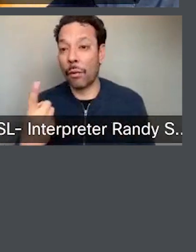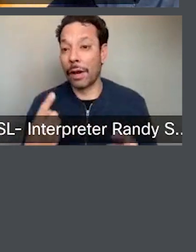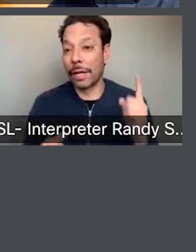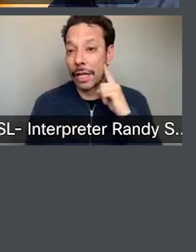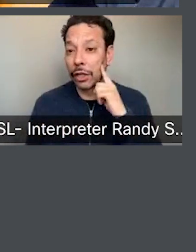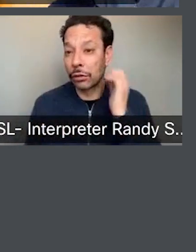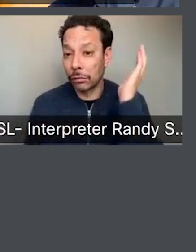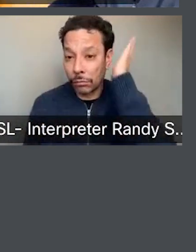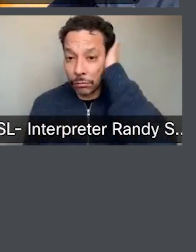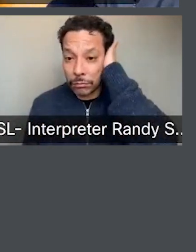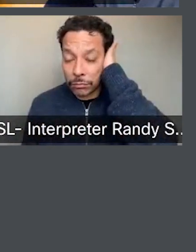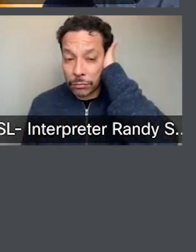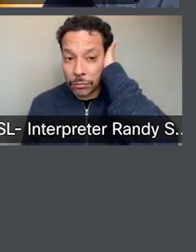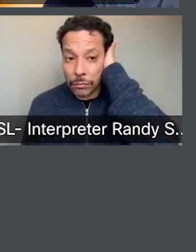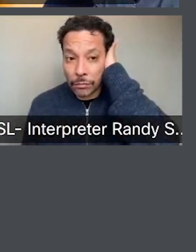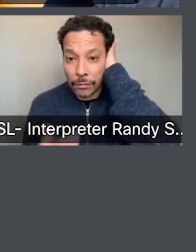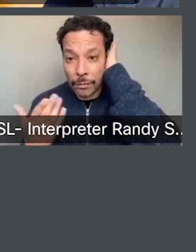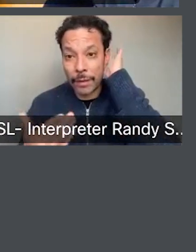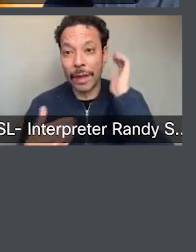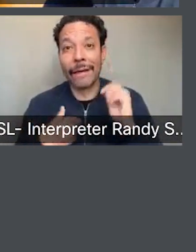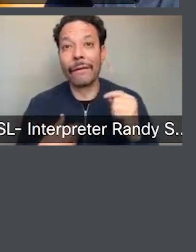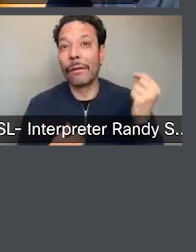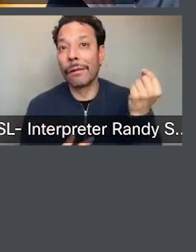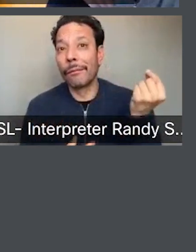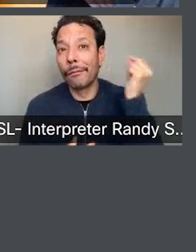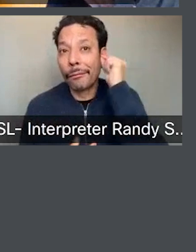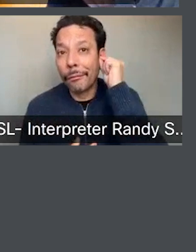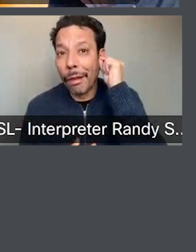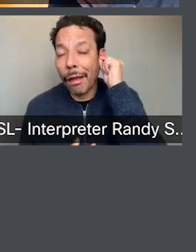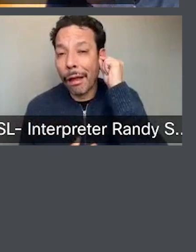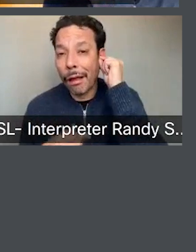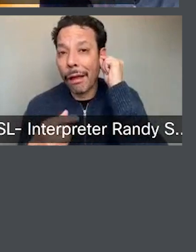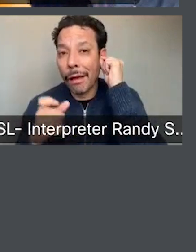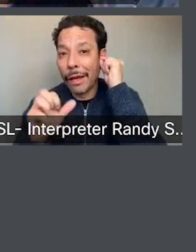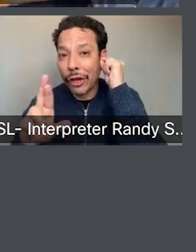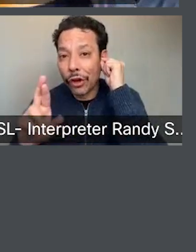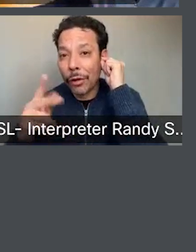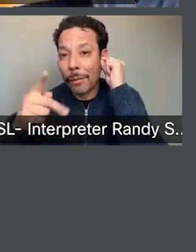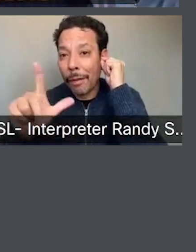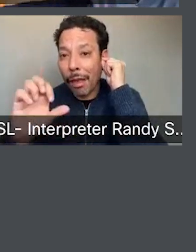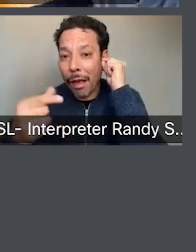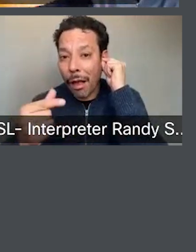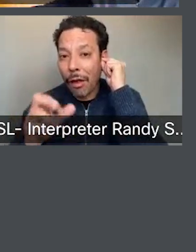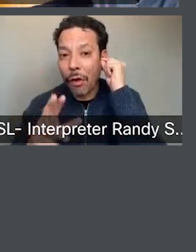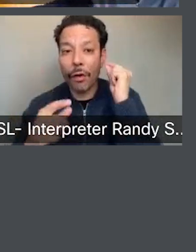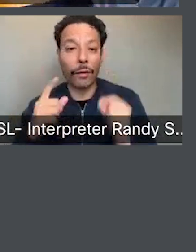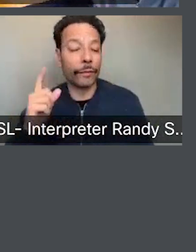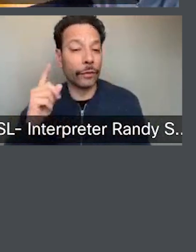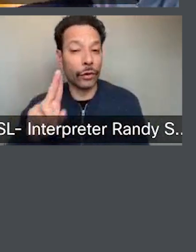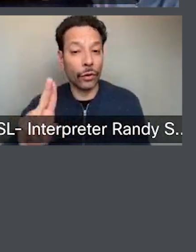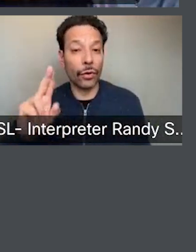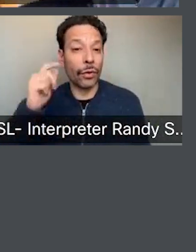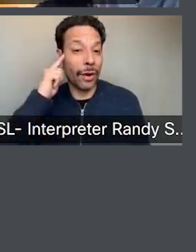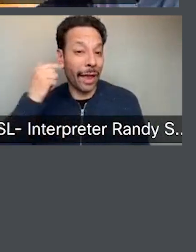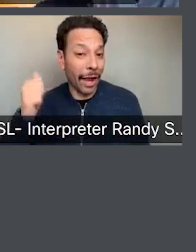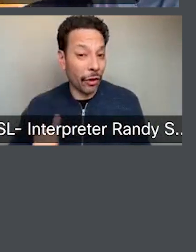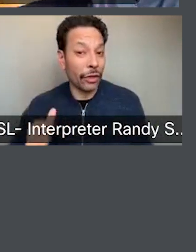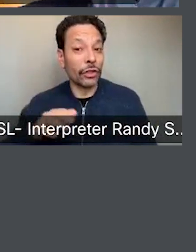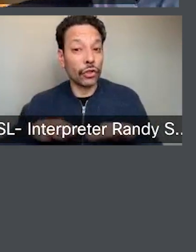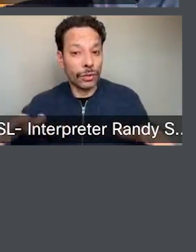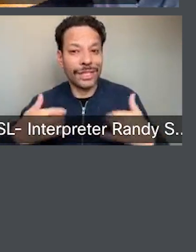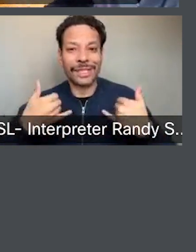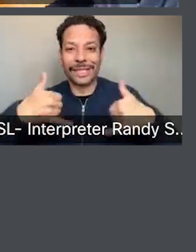masked. In other words, maybe they have an earplug in that other ear. The unilateral hearing loss children still